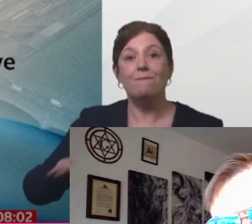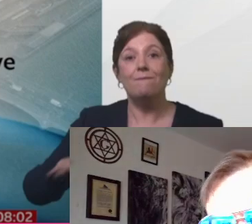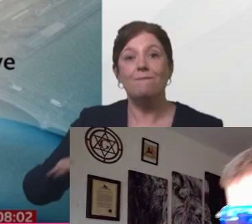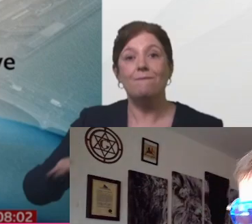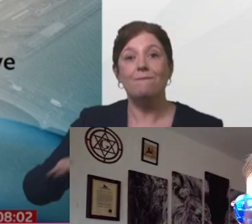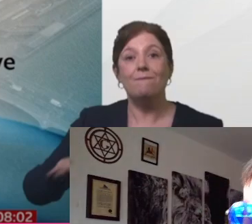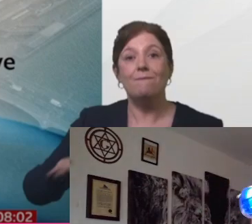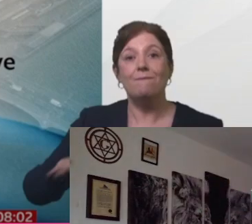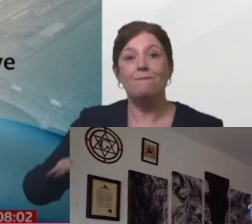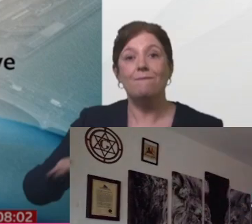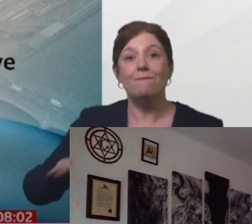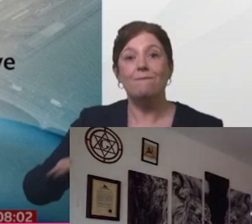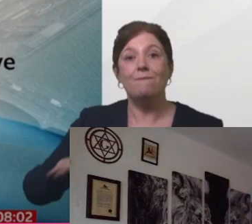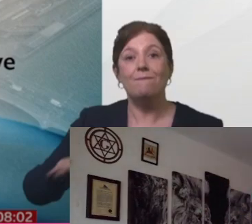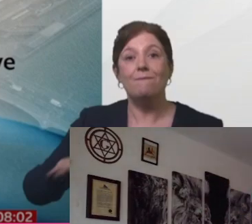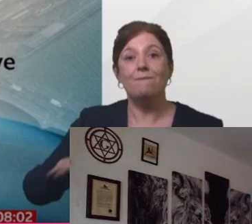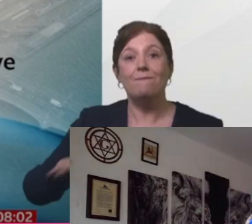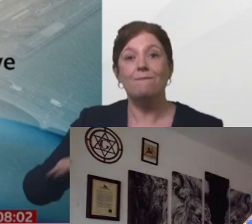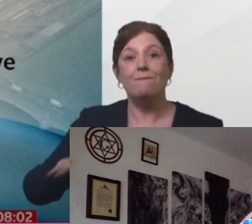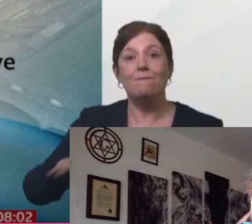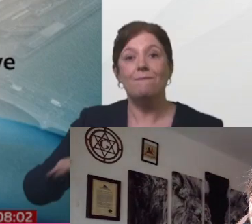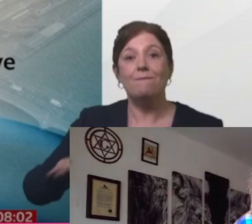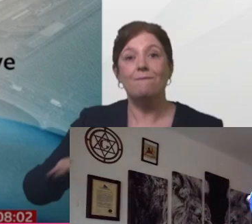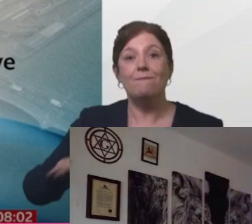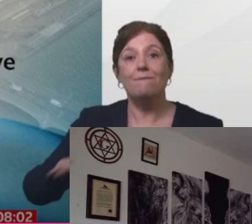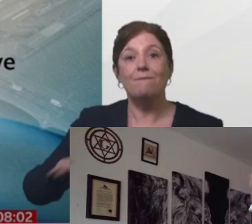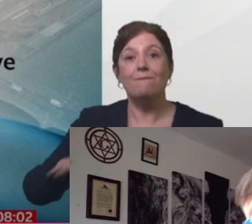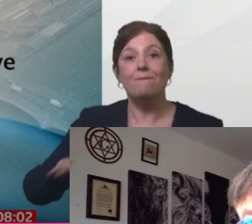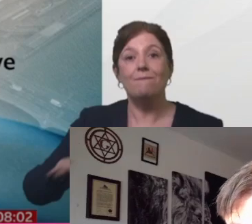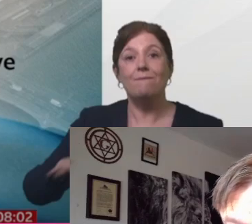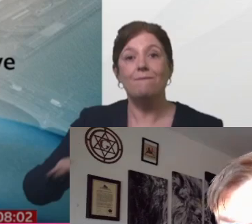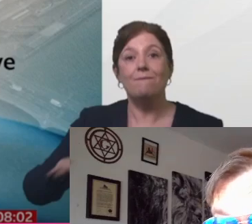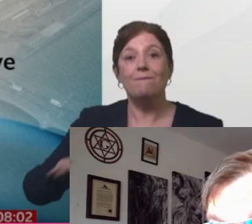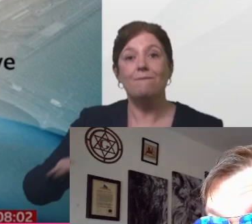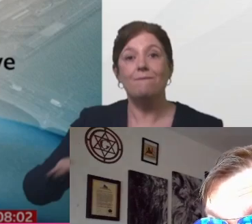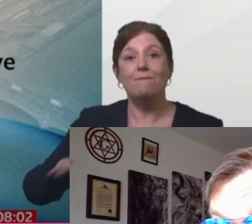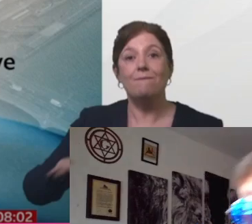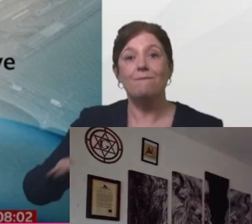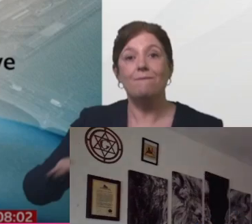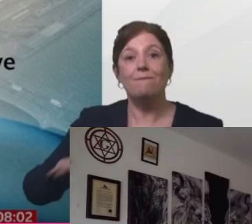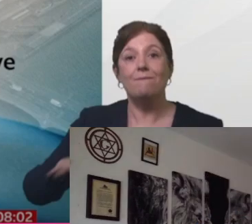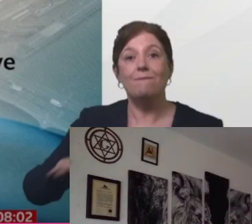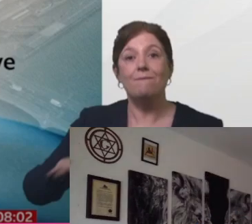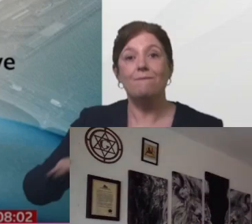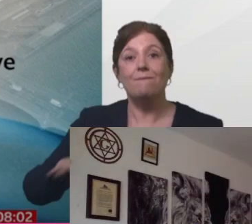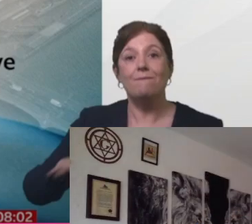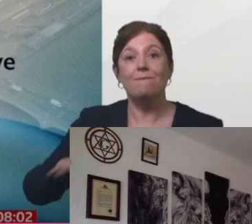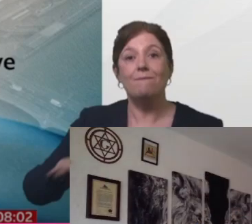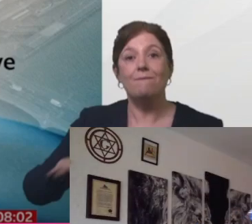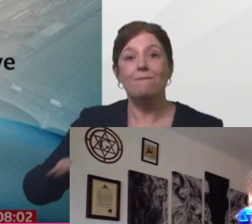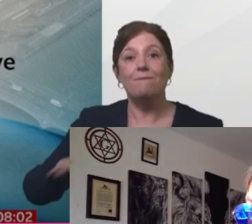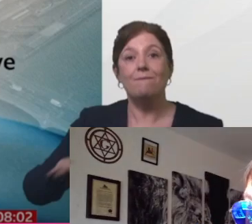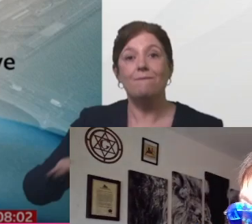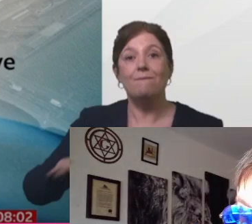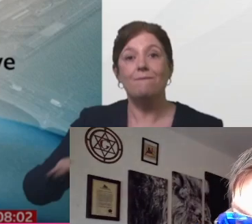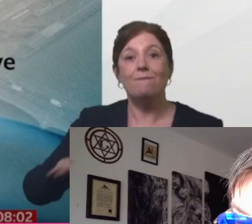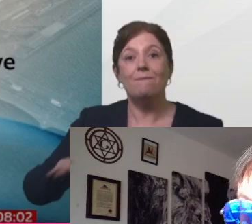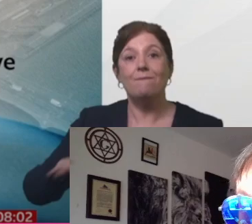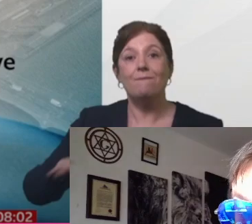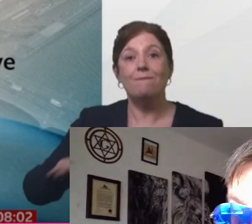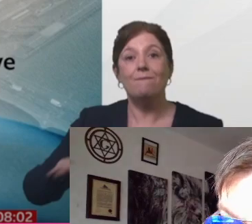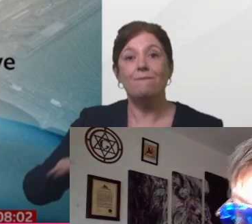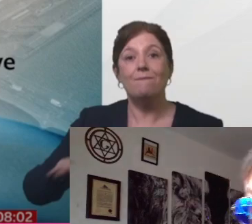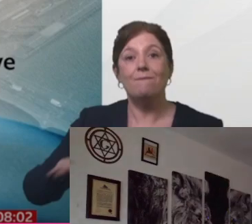and find some well-paid fucking retard to tell you hundreds of gobbledygook about the British Constitution. It